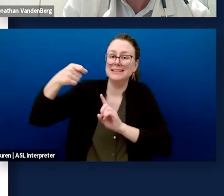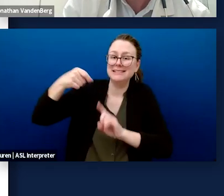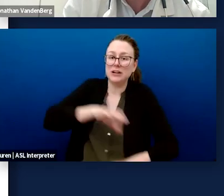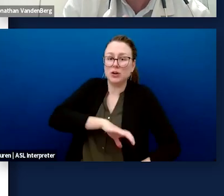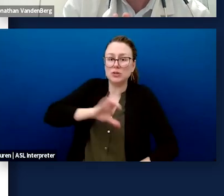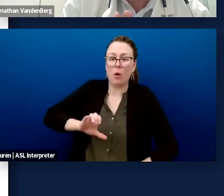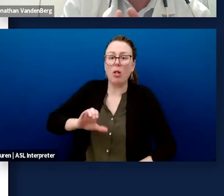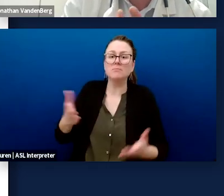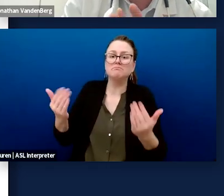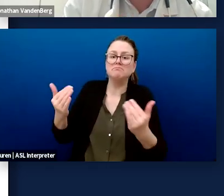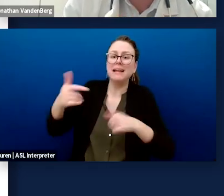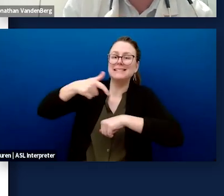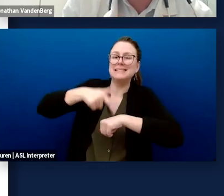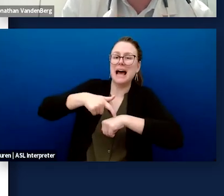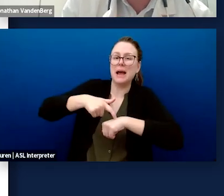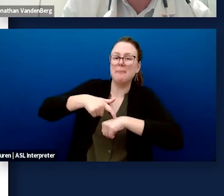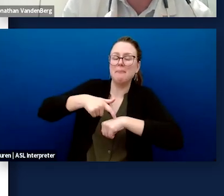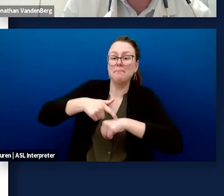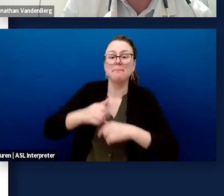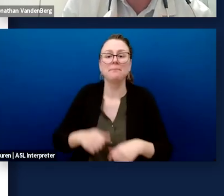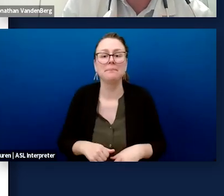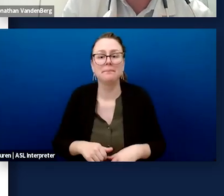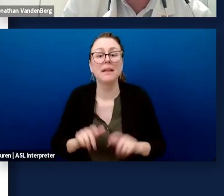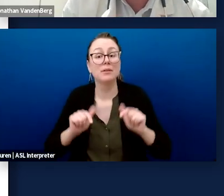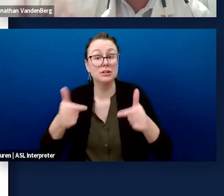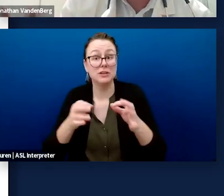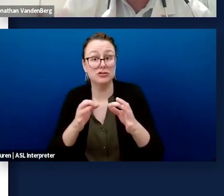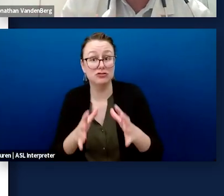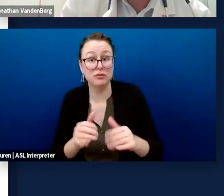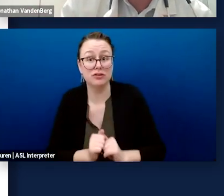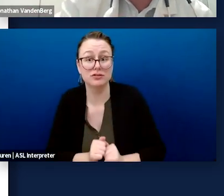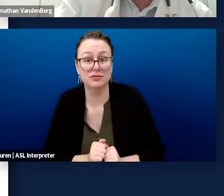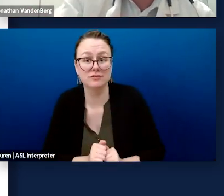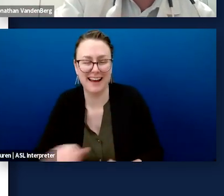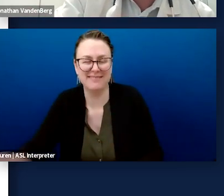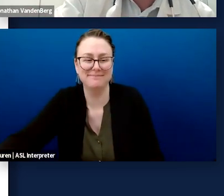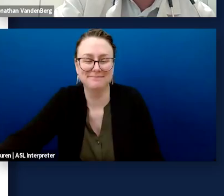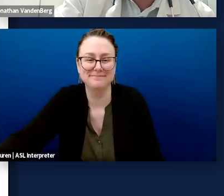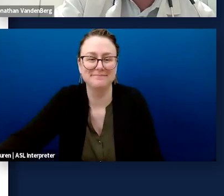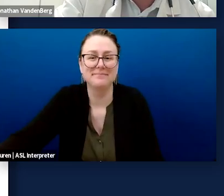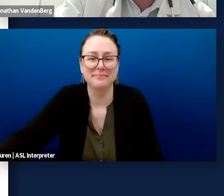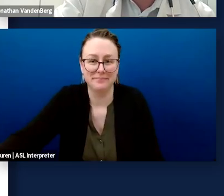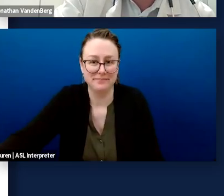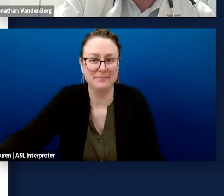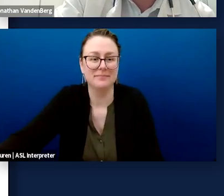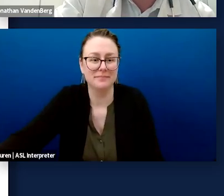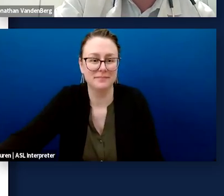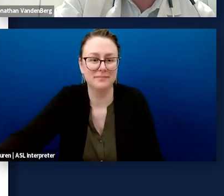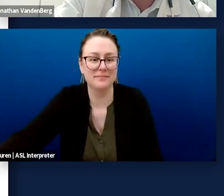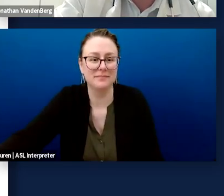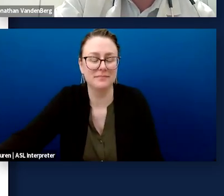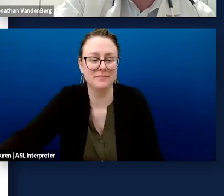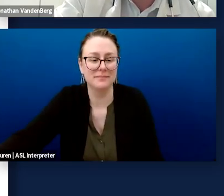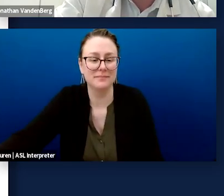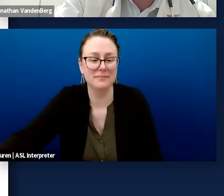around. The other way we do that is with digital stimulation. And I'm sure Dr.